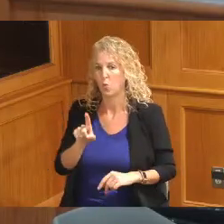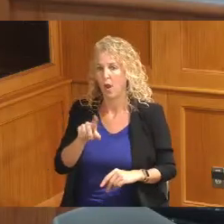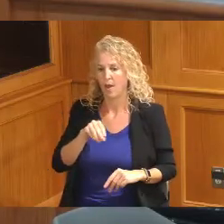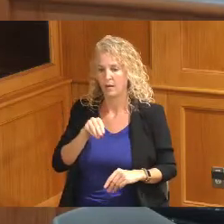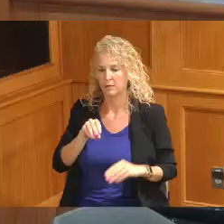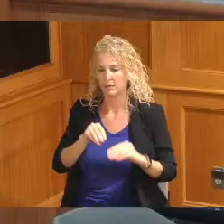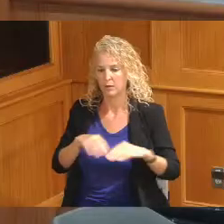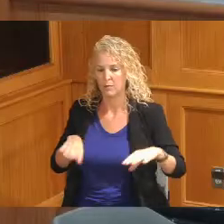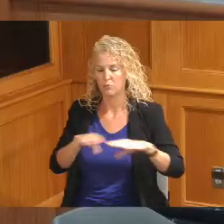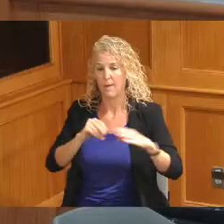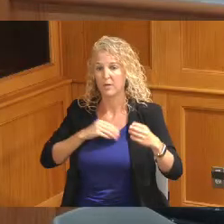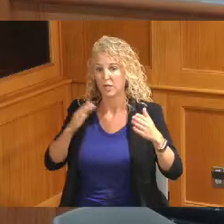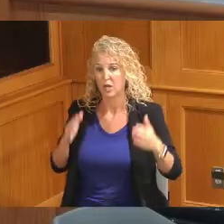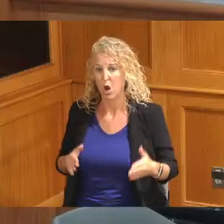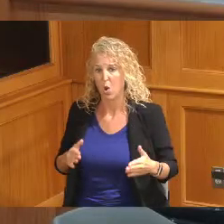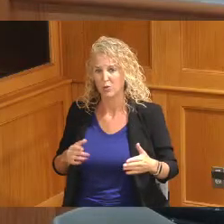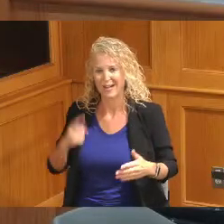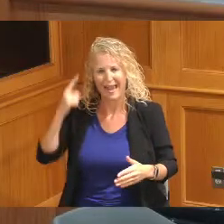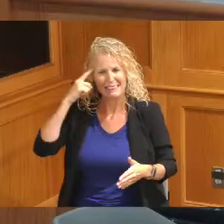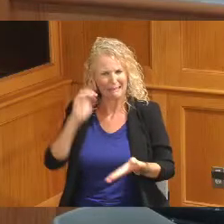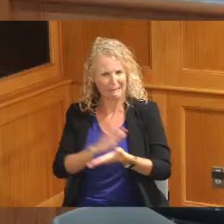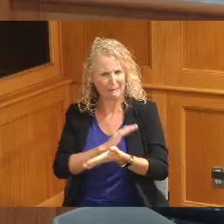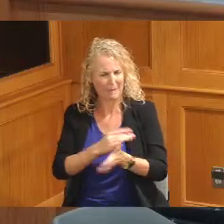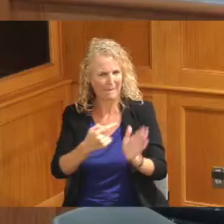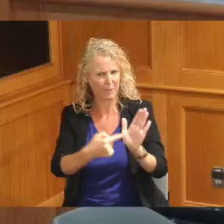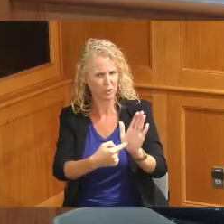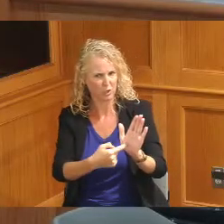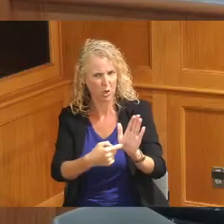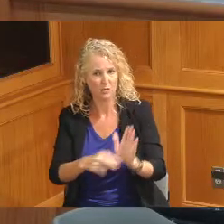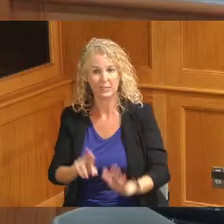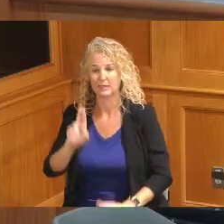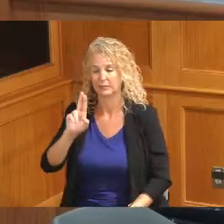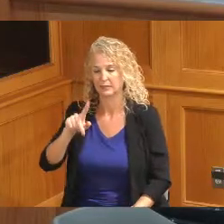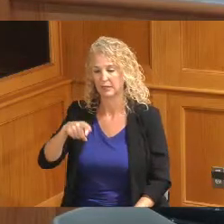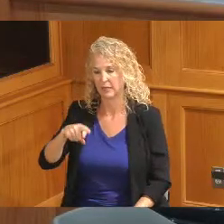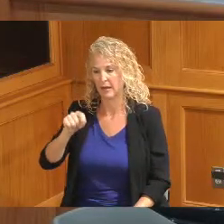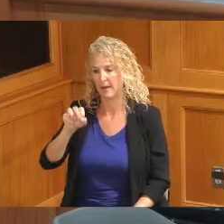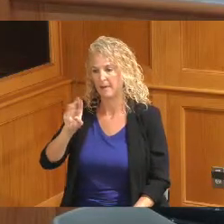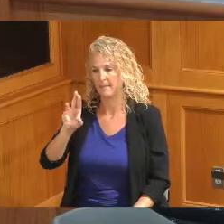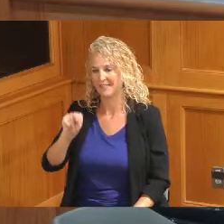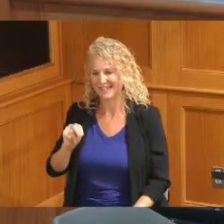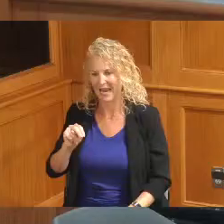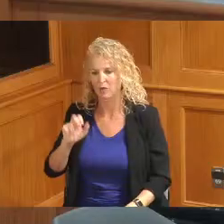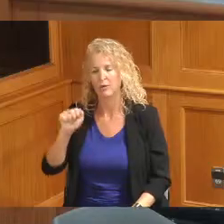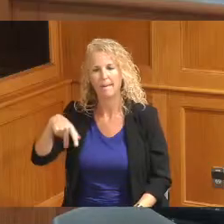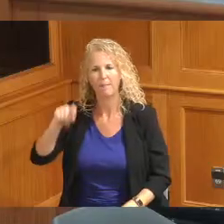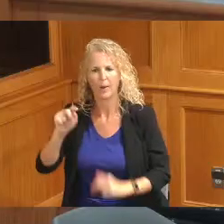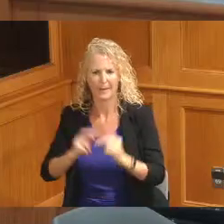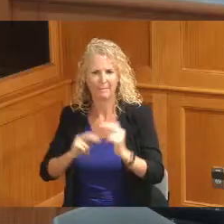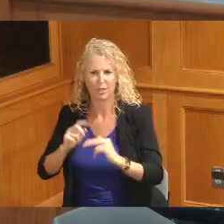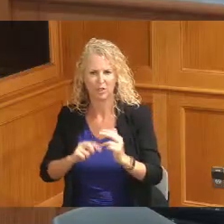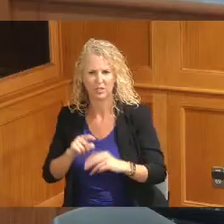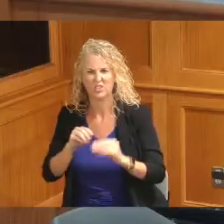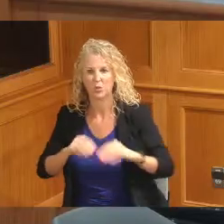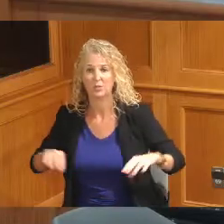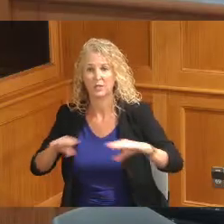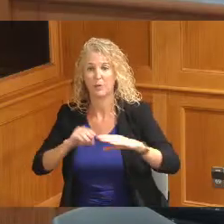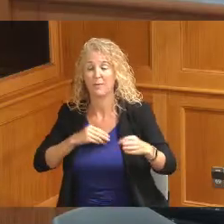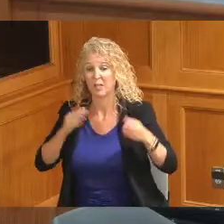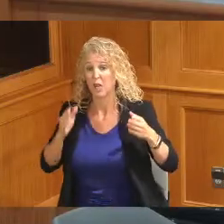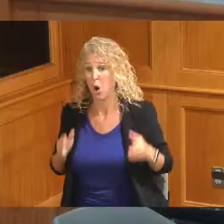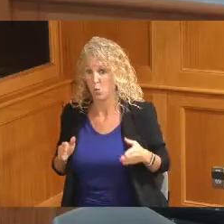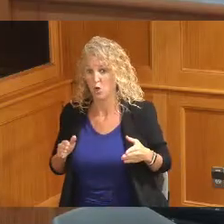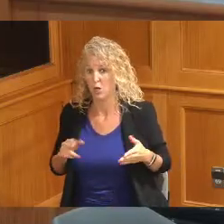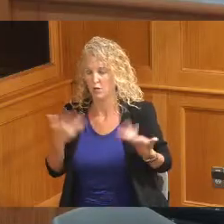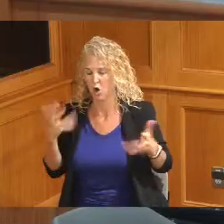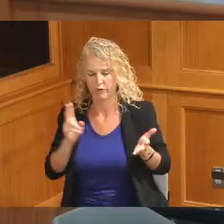in, I believe the document's there in front of you, and it's the Uptown Gateway development. And the exact people I can't exactly speak to, but I know they're in